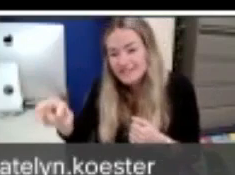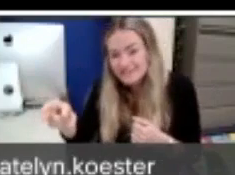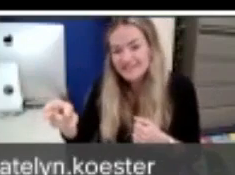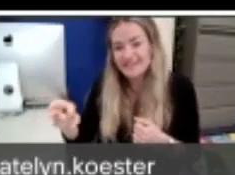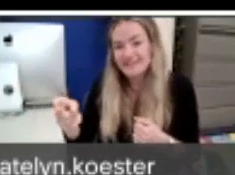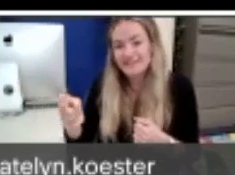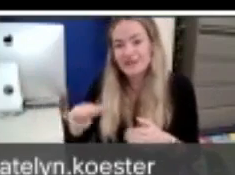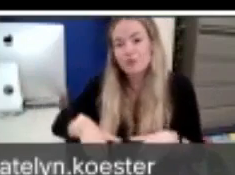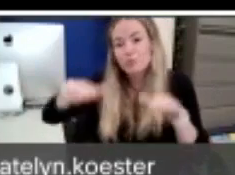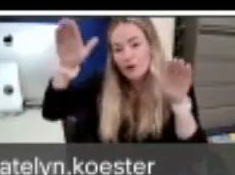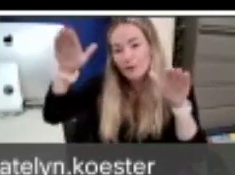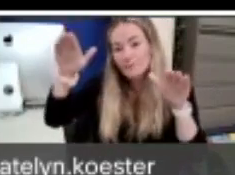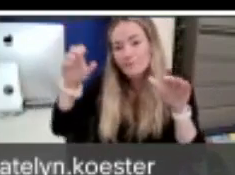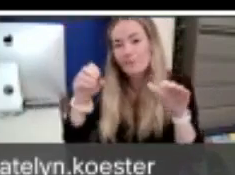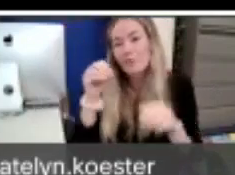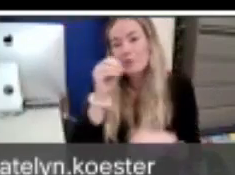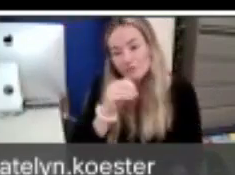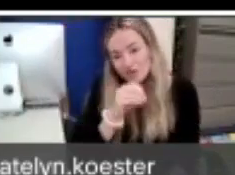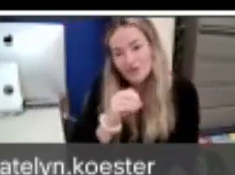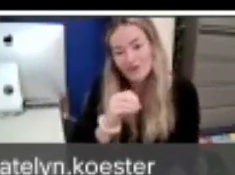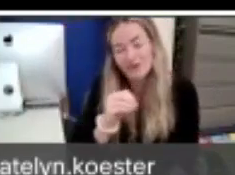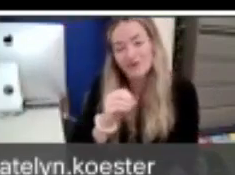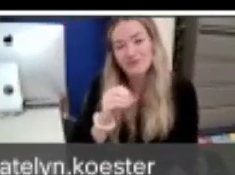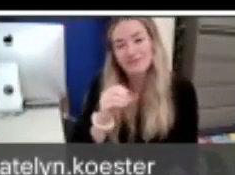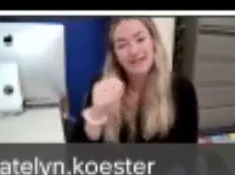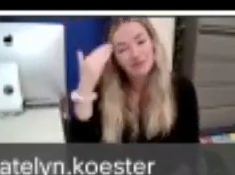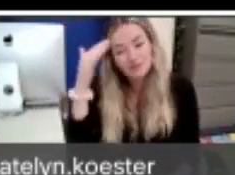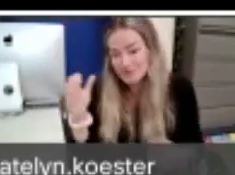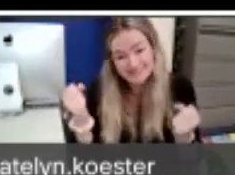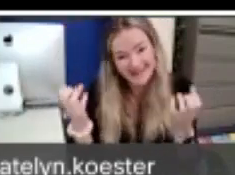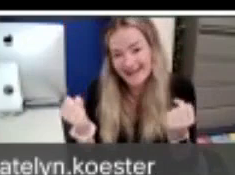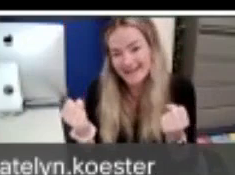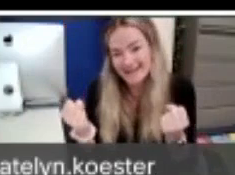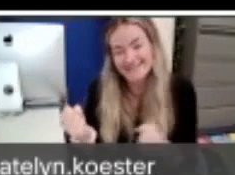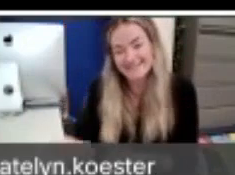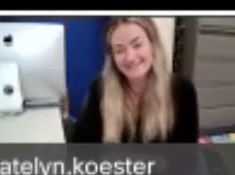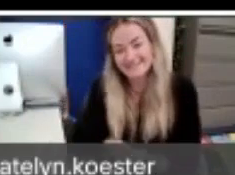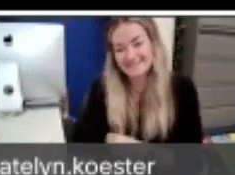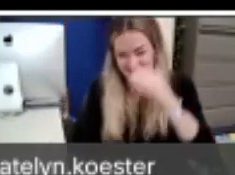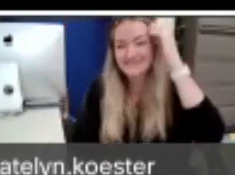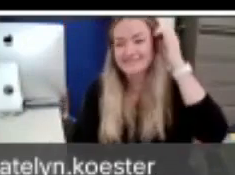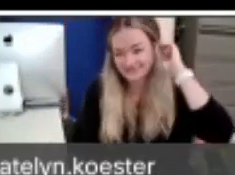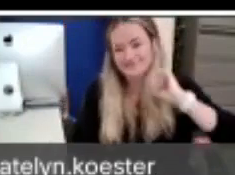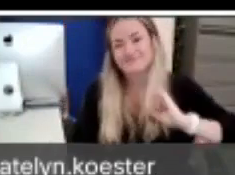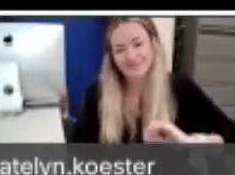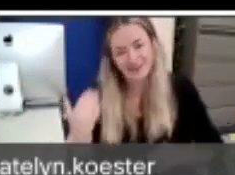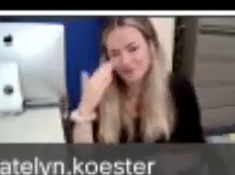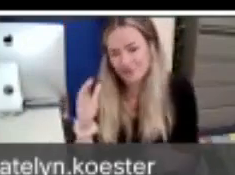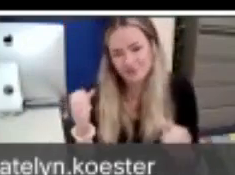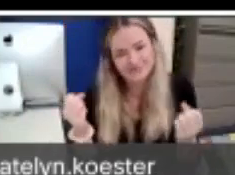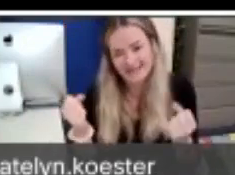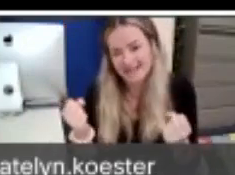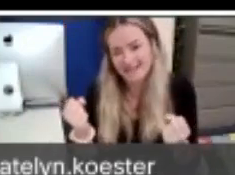player on the team. The others are hard of hearing and they grew up oral, right? They don't